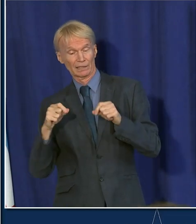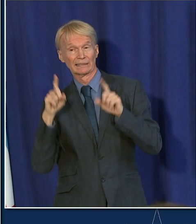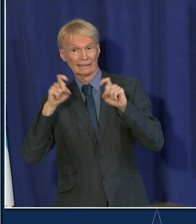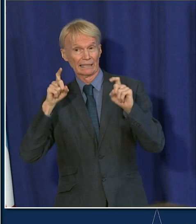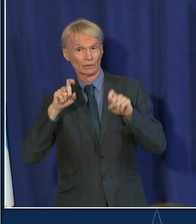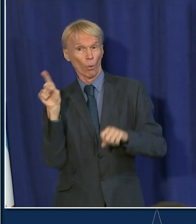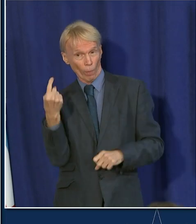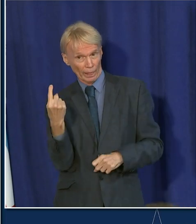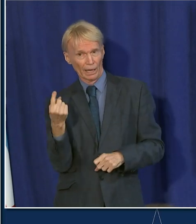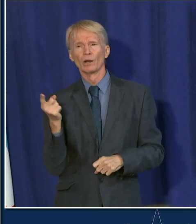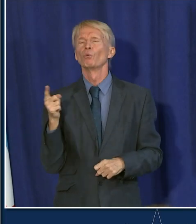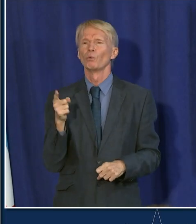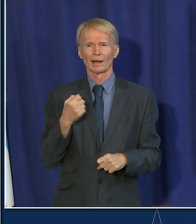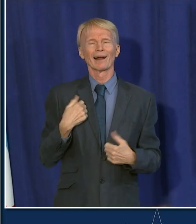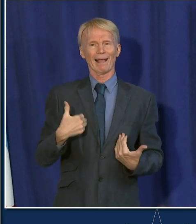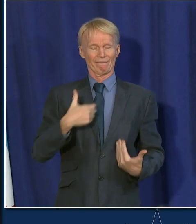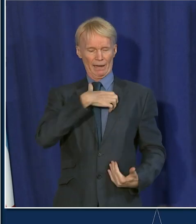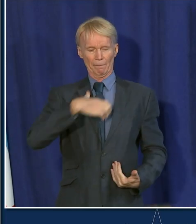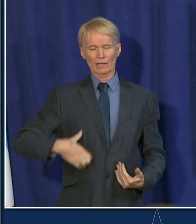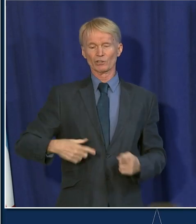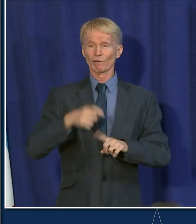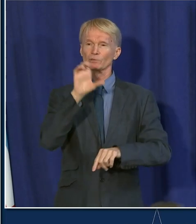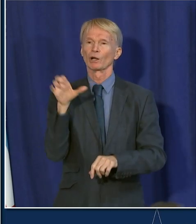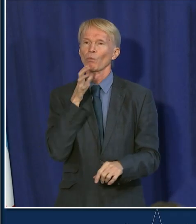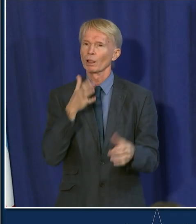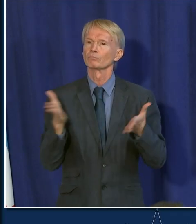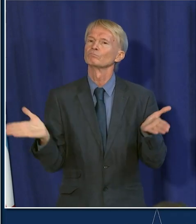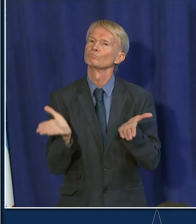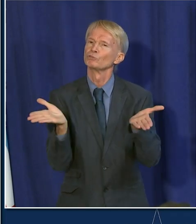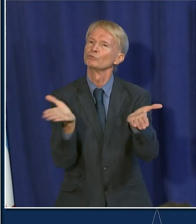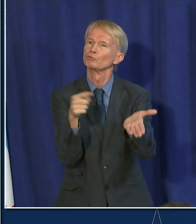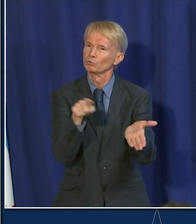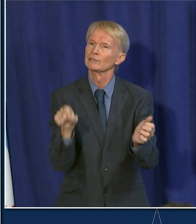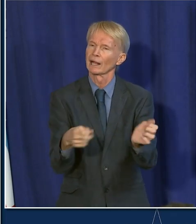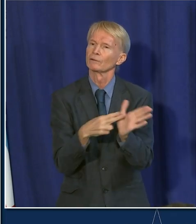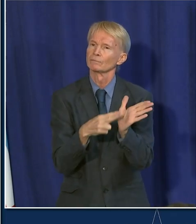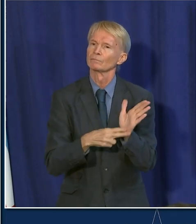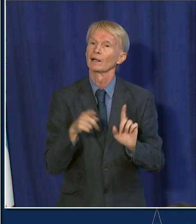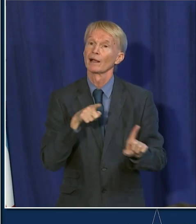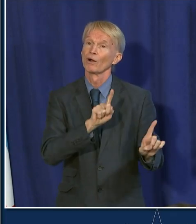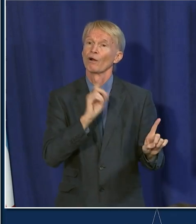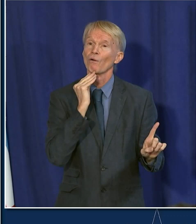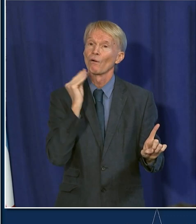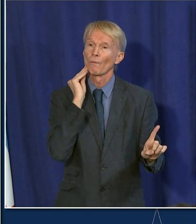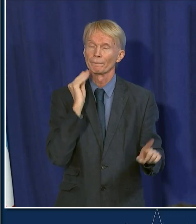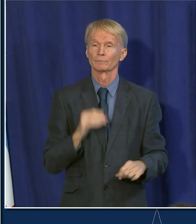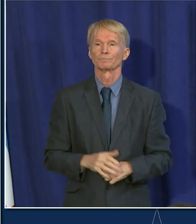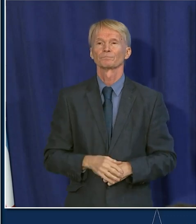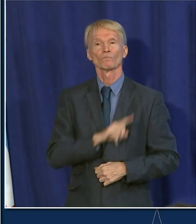be on site, encouraging those people to sign up for at home. Appointments remain available,